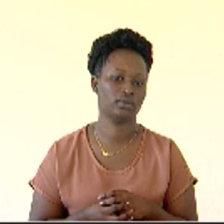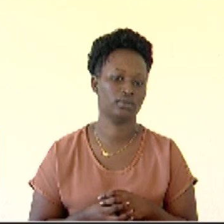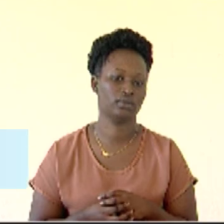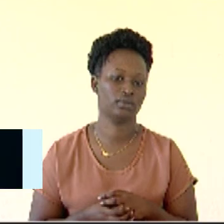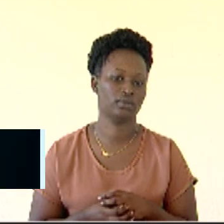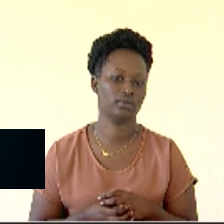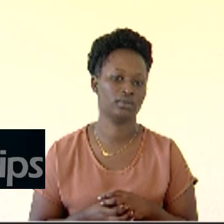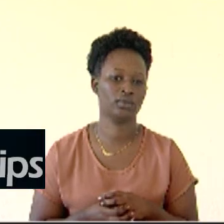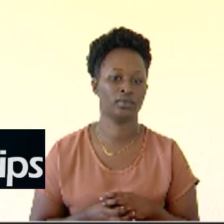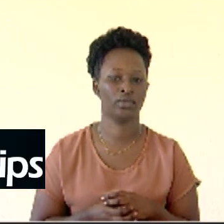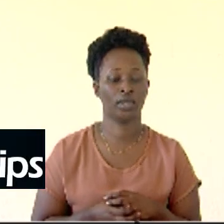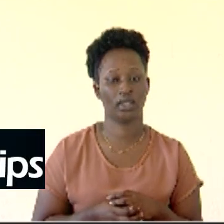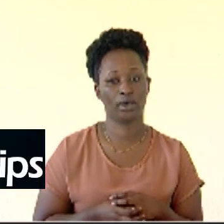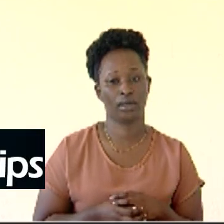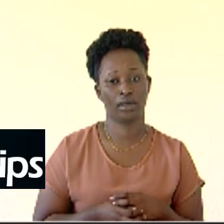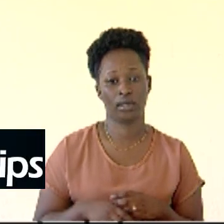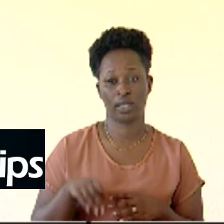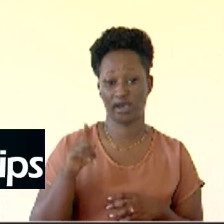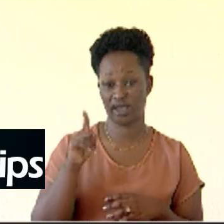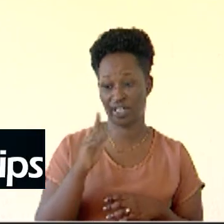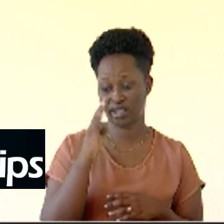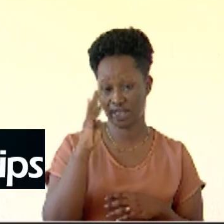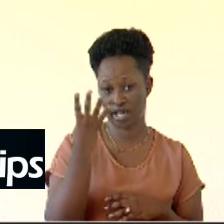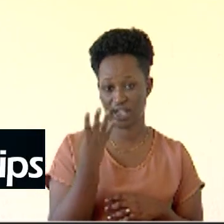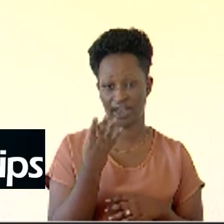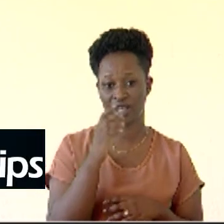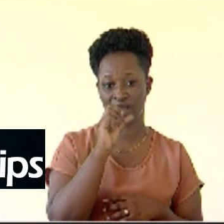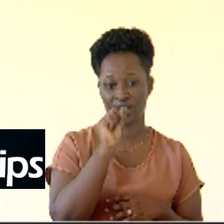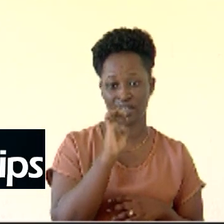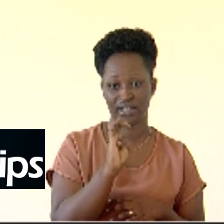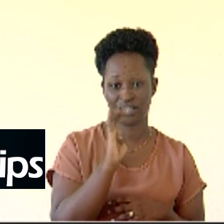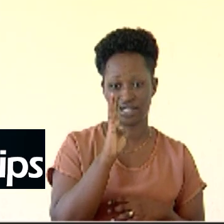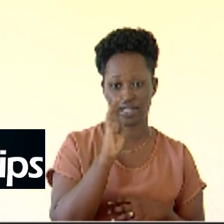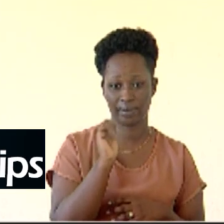Sebahizi and Senhwari recently celebrating 40 years in marriage.